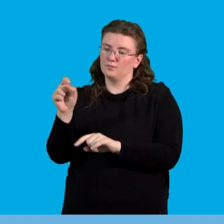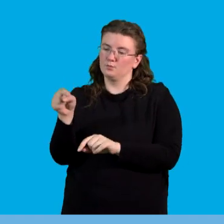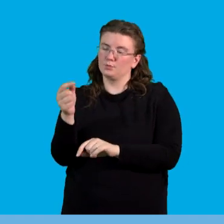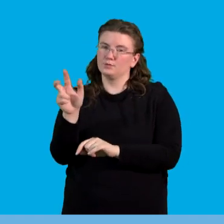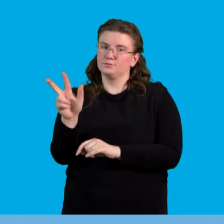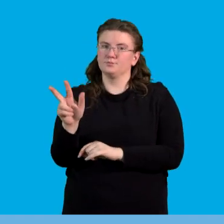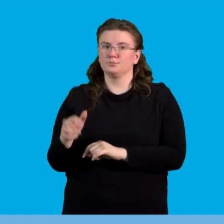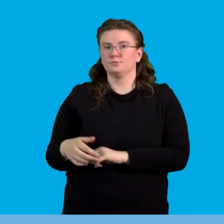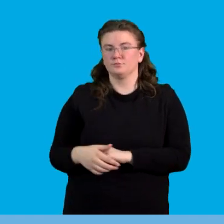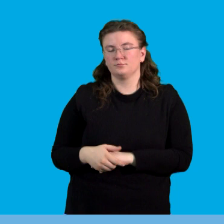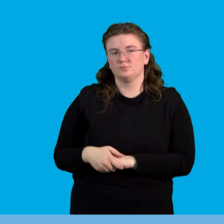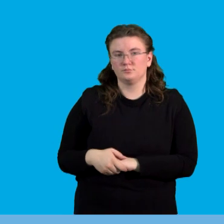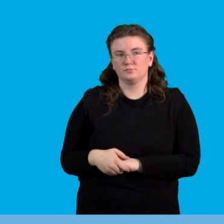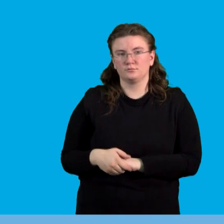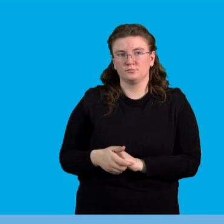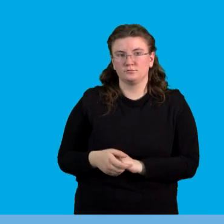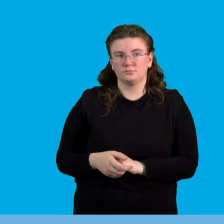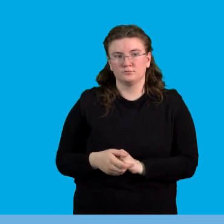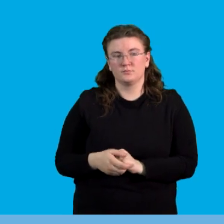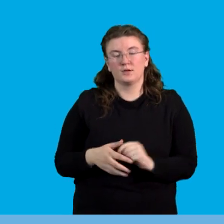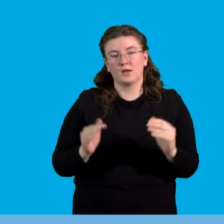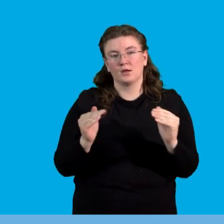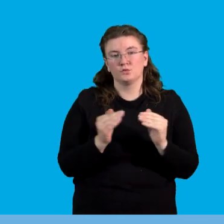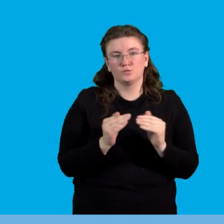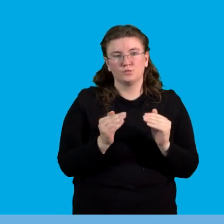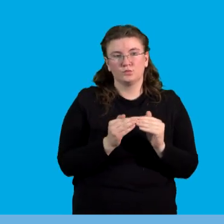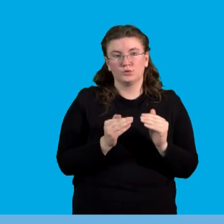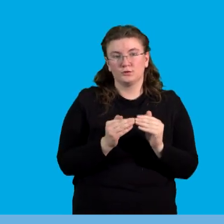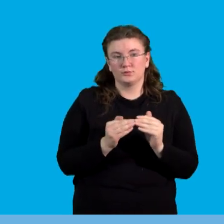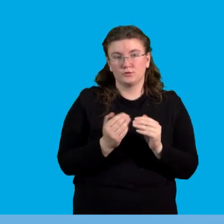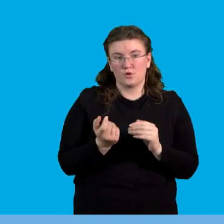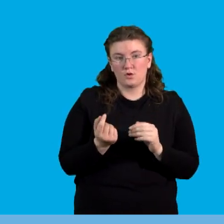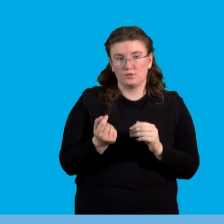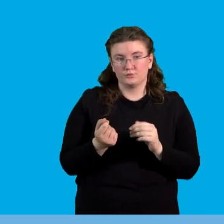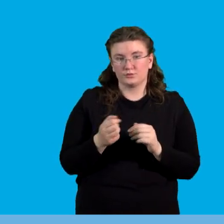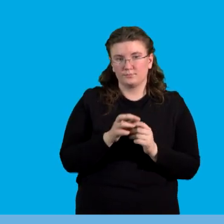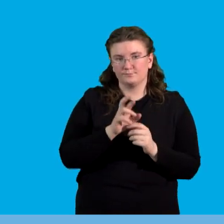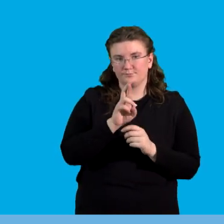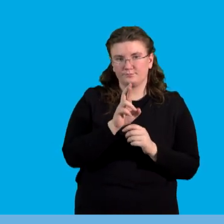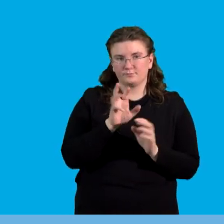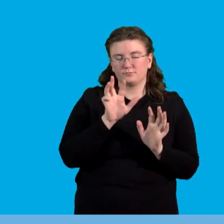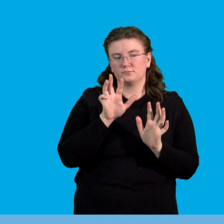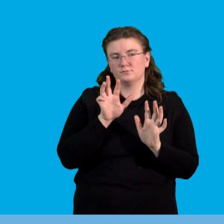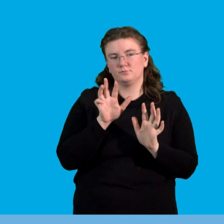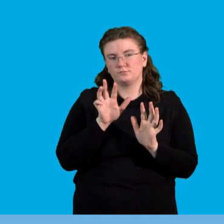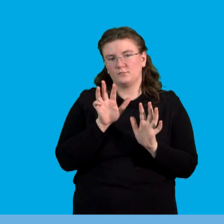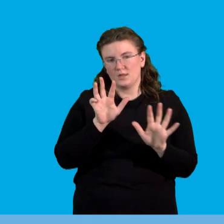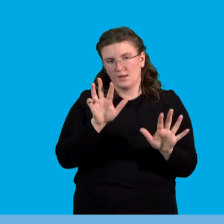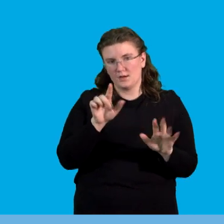6 and multiplied by 0.8. We are getting that the cost is